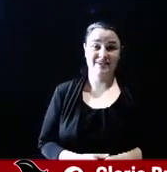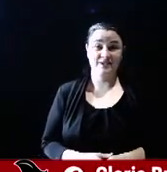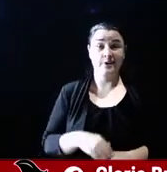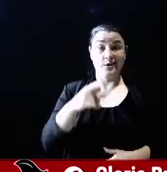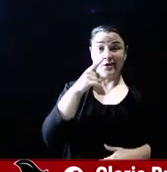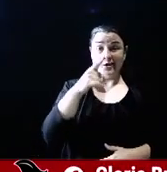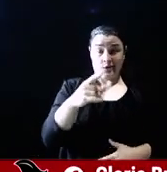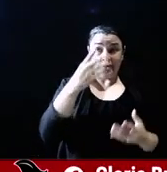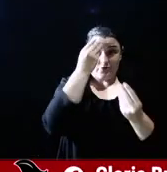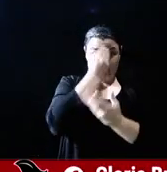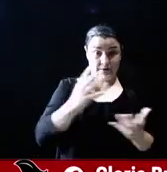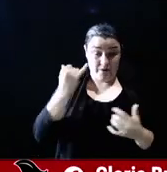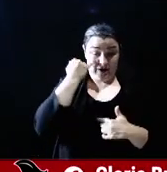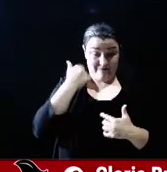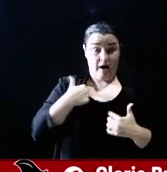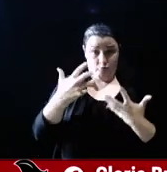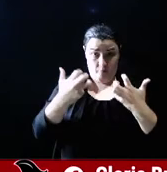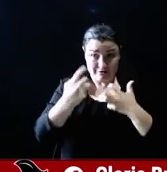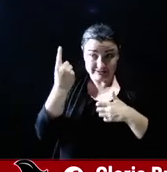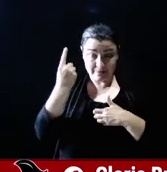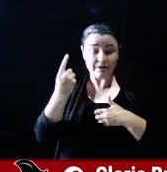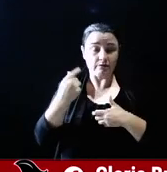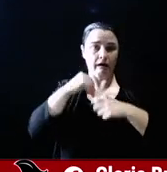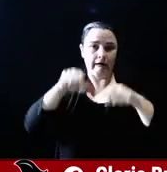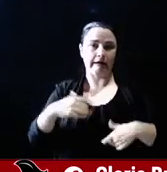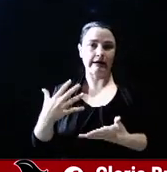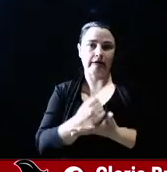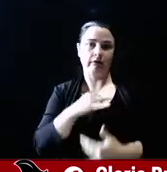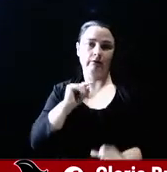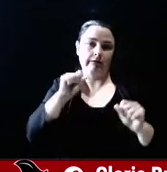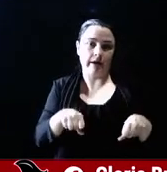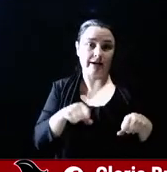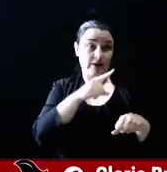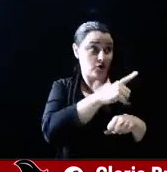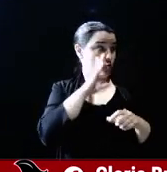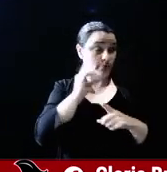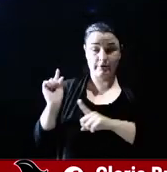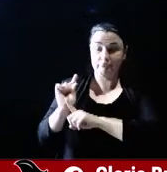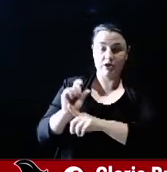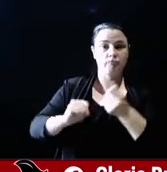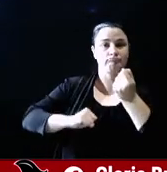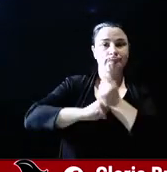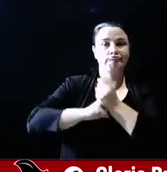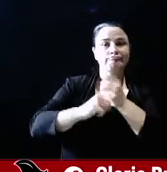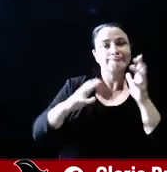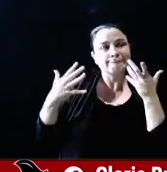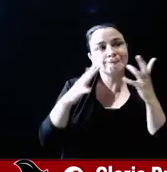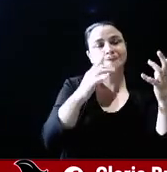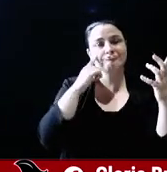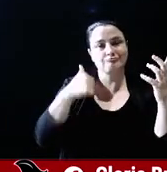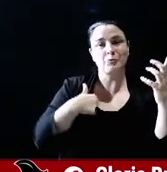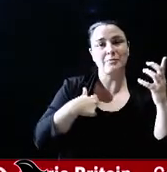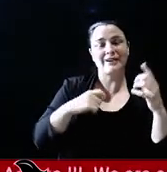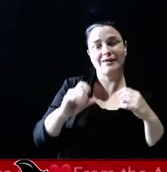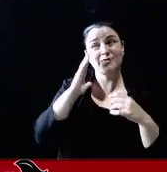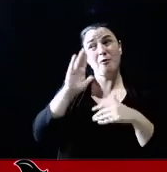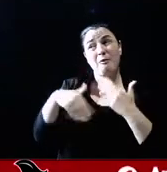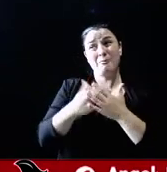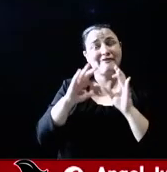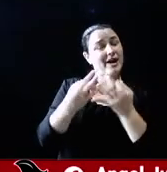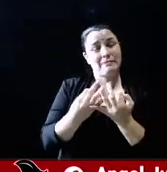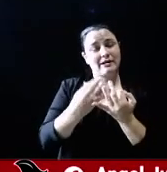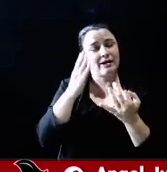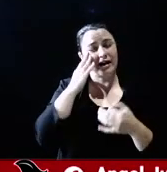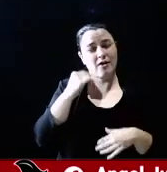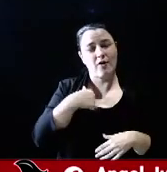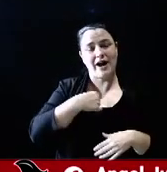You've let it be known that if I want something in this world, I can get it, and you'll be right beside me to cheer me on. To all of my family, I know I don't say it enough, but I